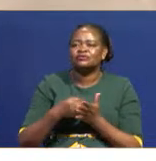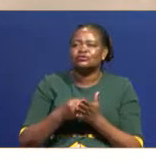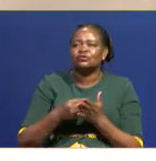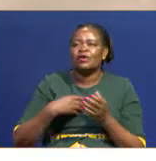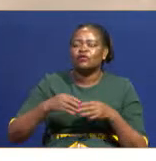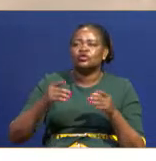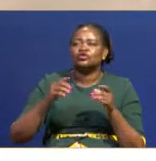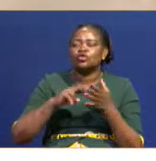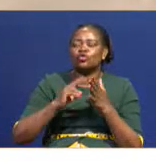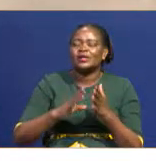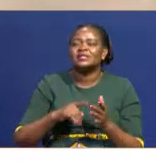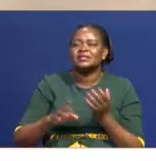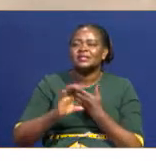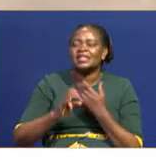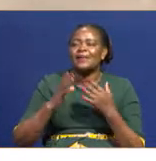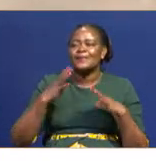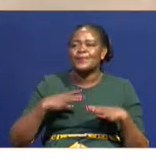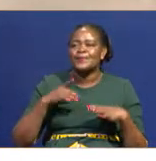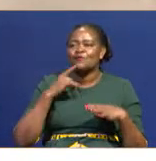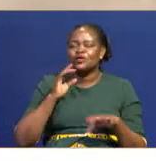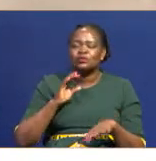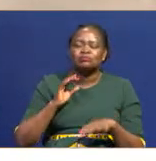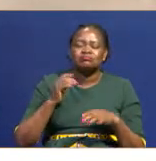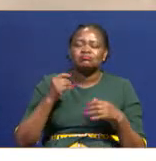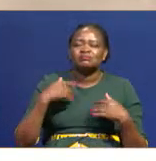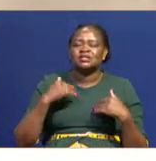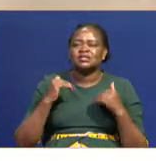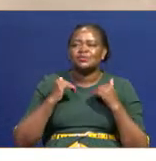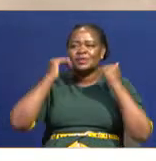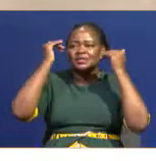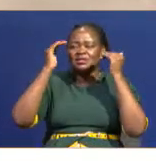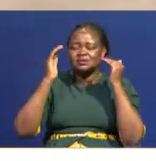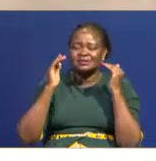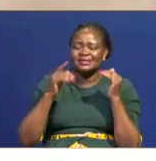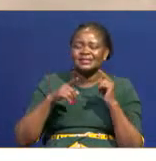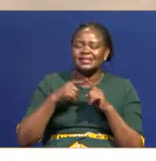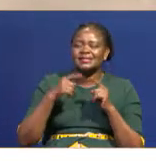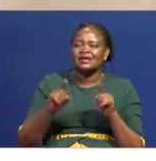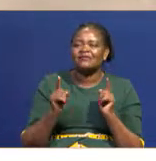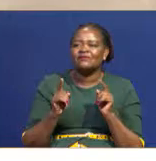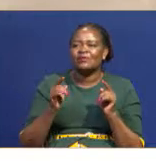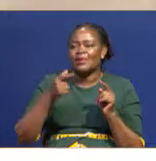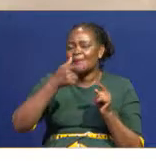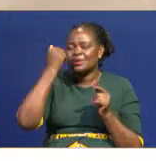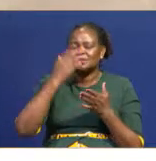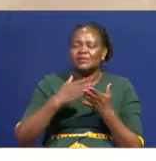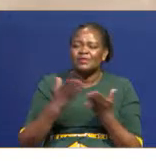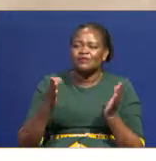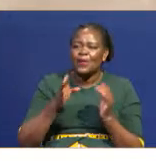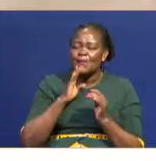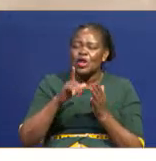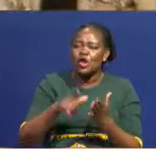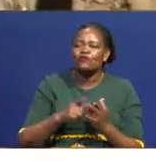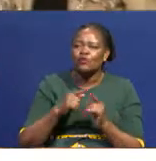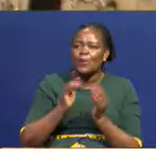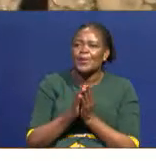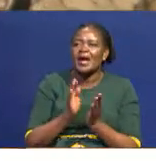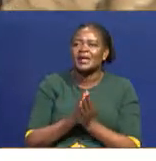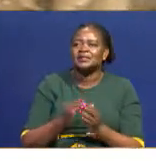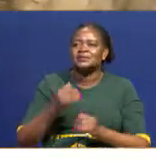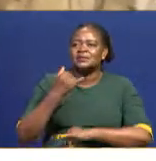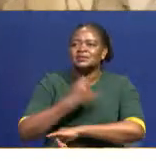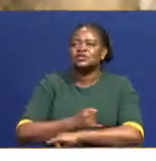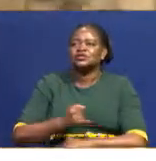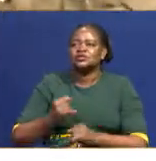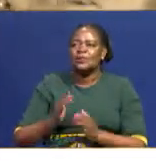lost contractors in this country. There are people who have gotten into depression, committed suicide, because some of them borrowed loans from banks. The Institute